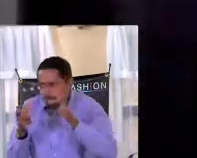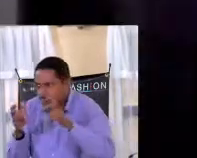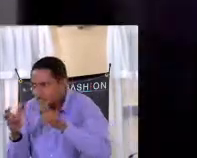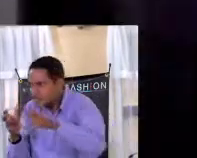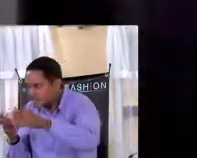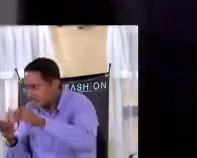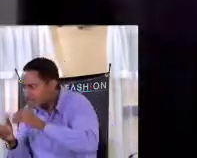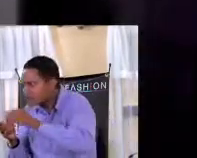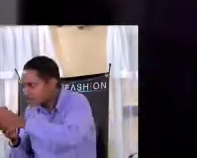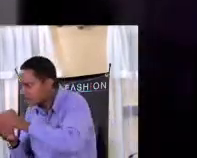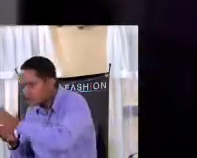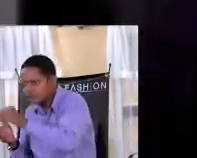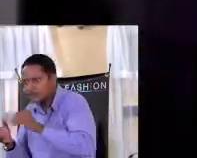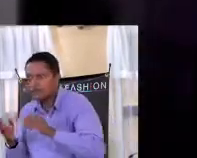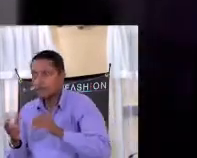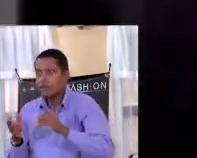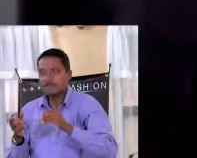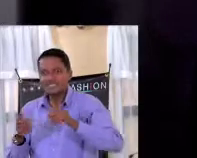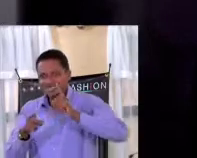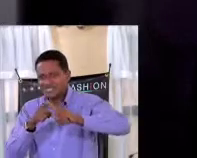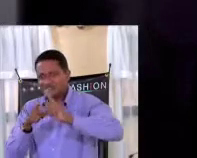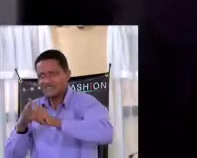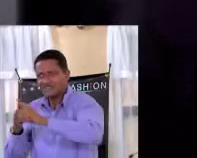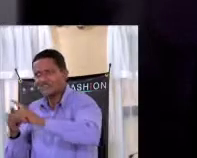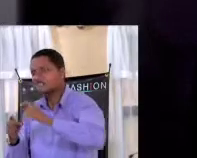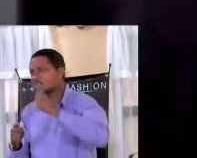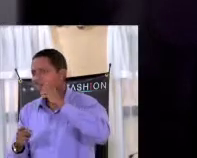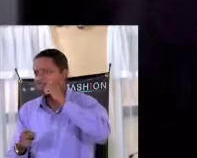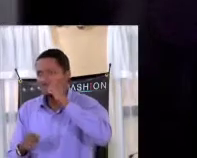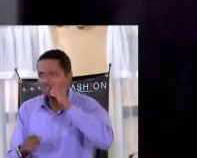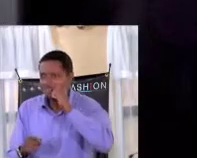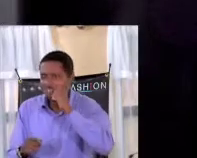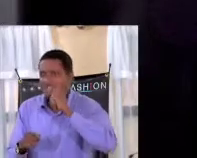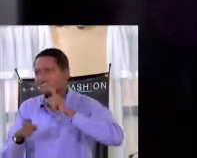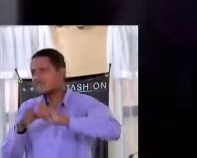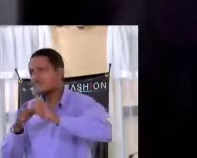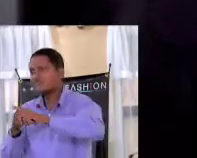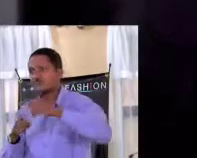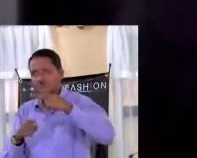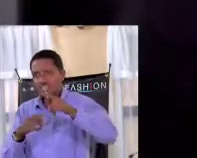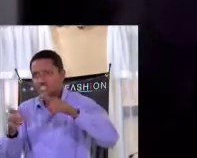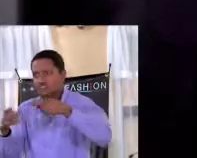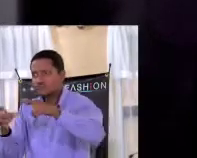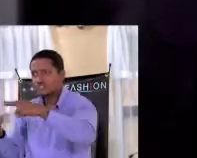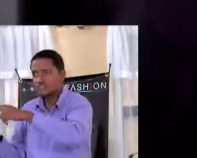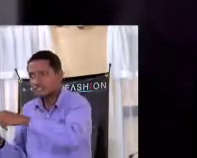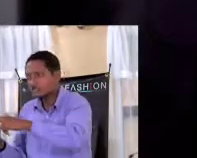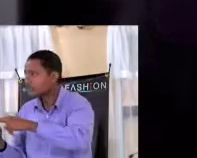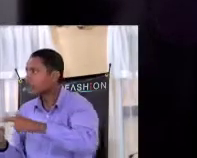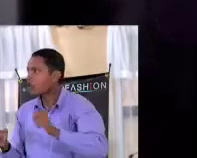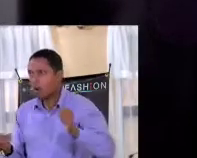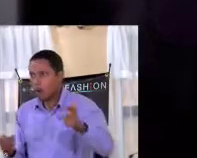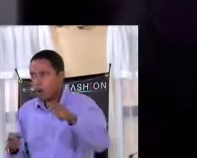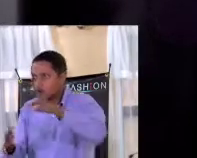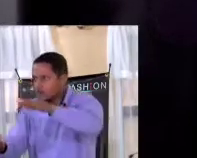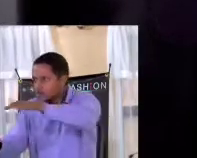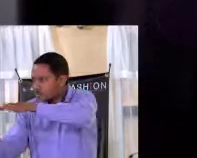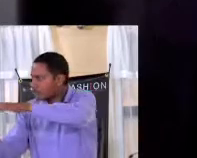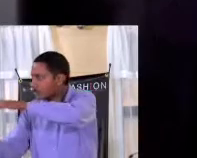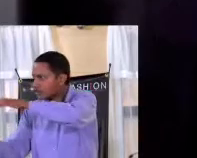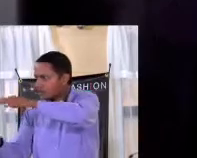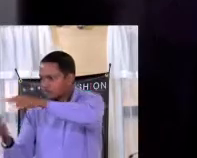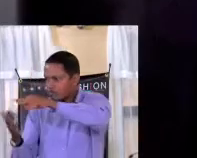the multi-ethnic, the multi-religious space we're in, there are influences everywhere, you know? And you pick on